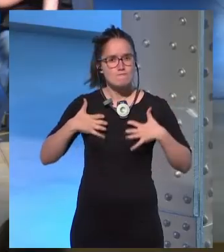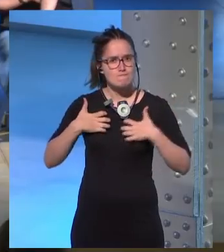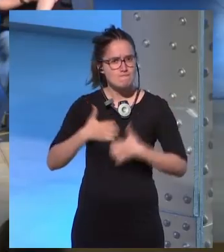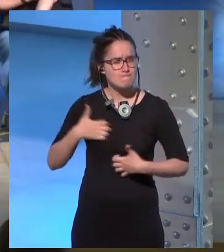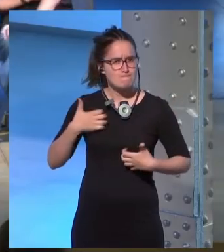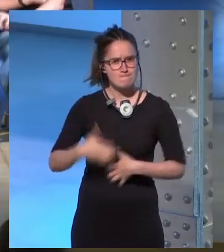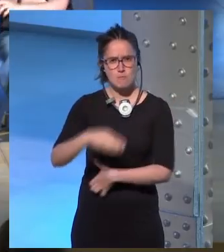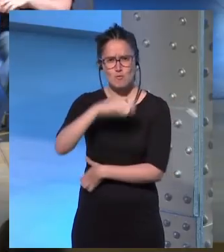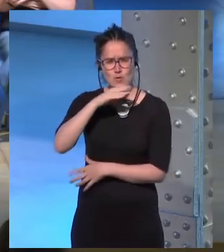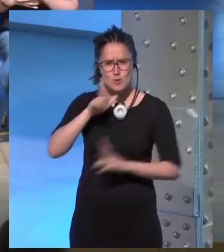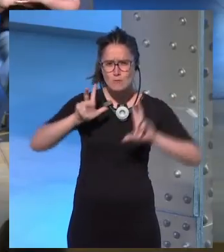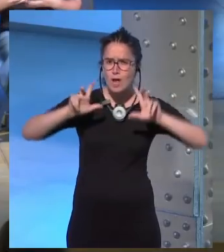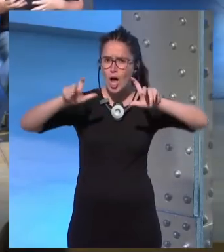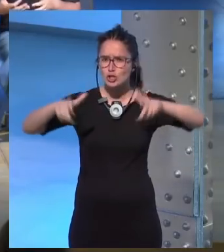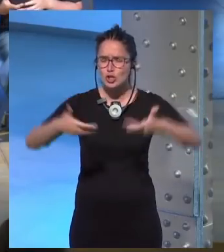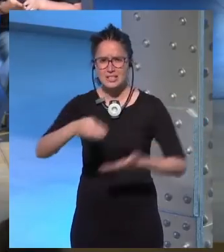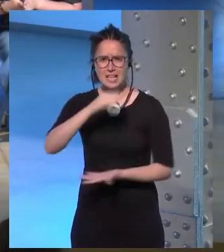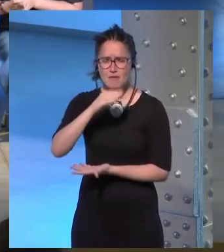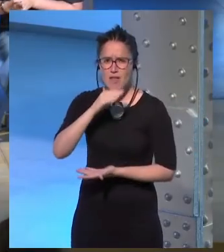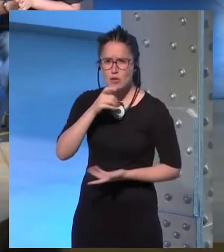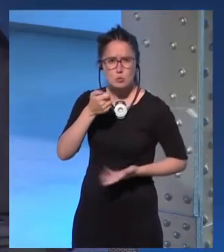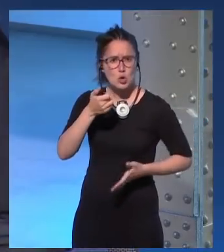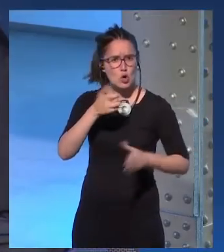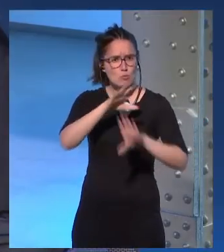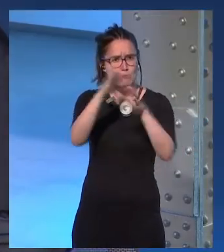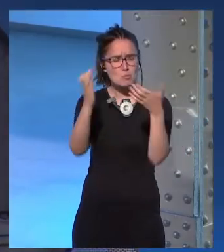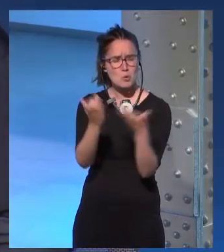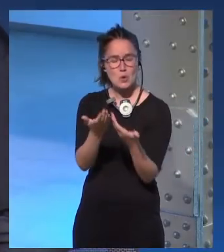they're furious characters who are